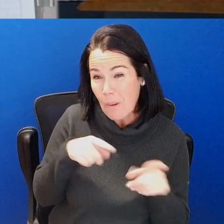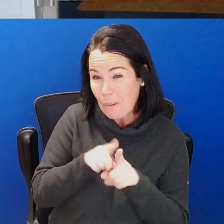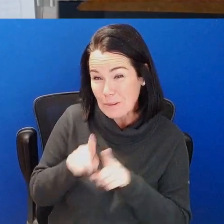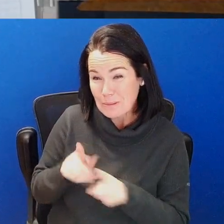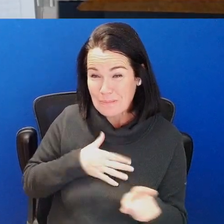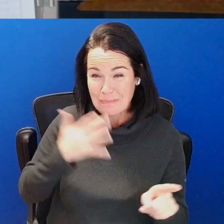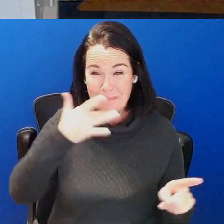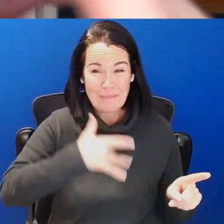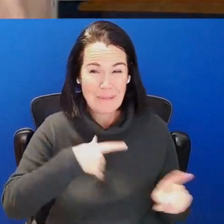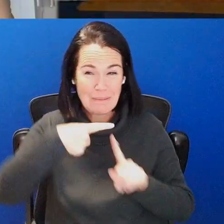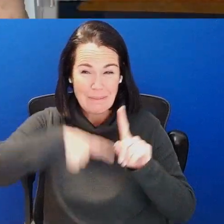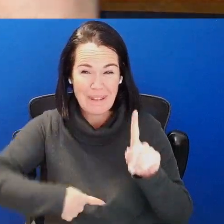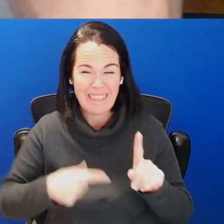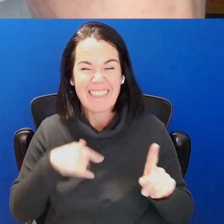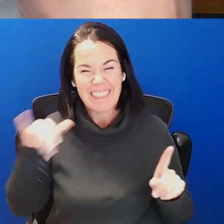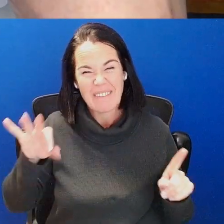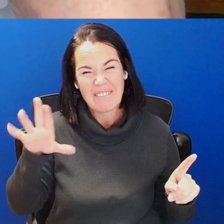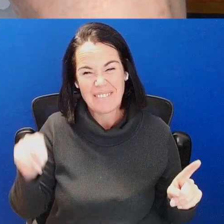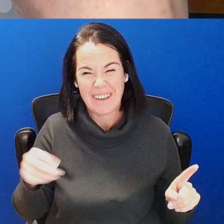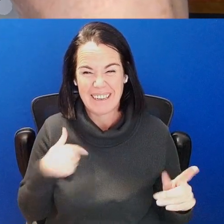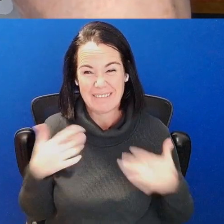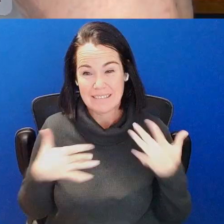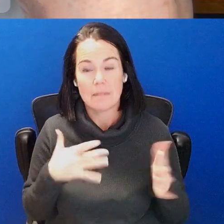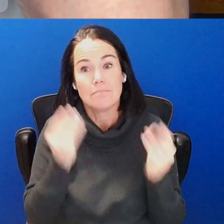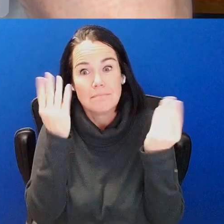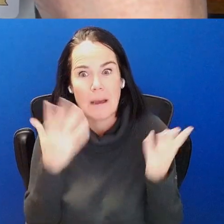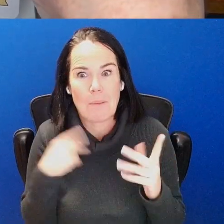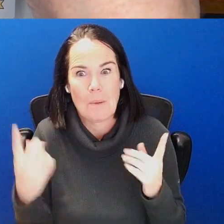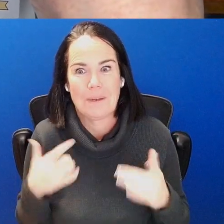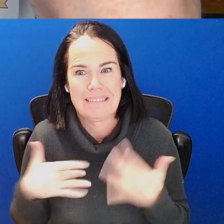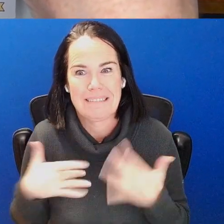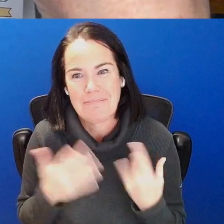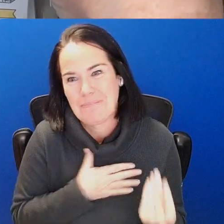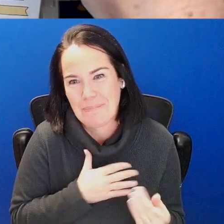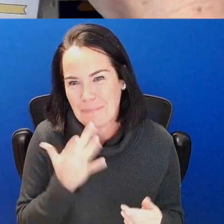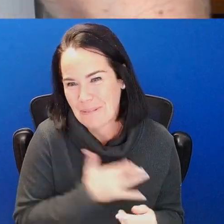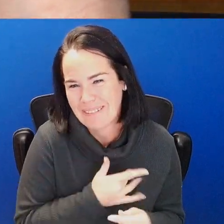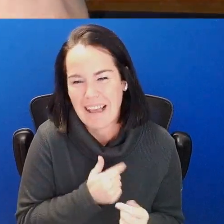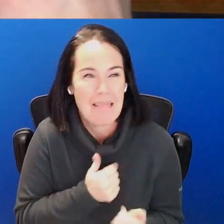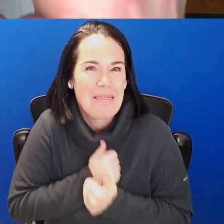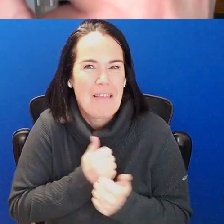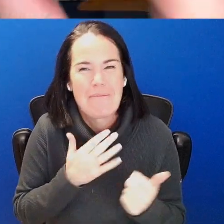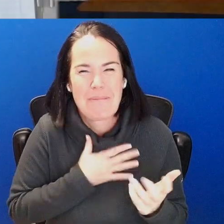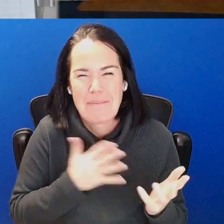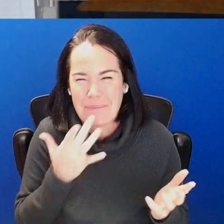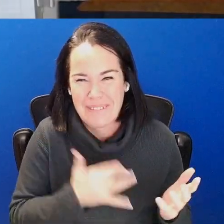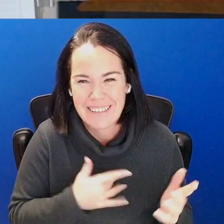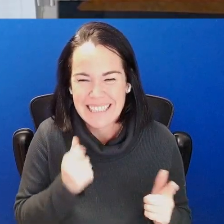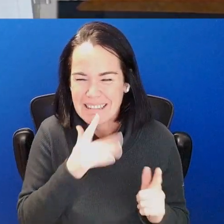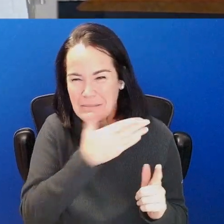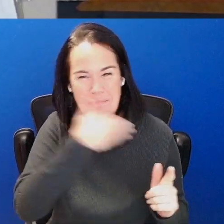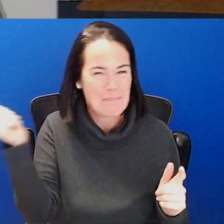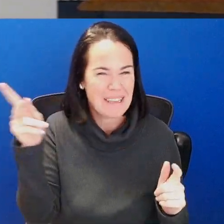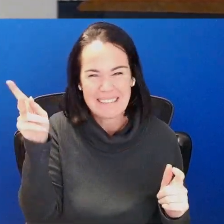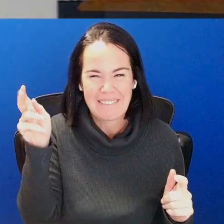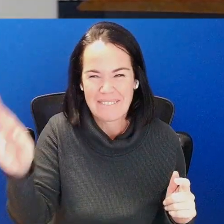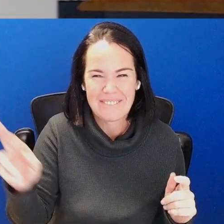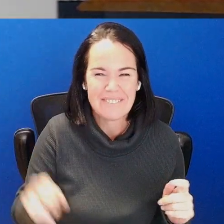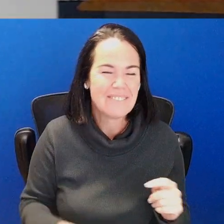is also my birthday month, which is kind of fun. I'm excited about it. I'm always excited about my birthday. I love my birthday. My birthday's like the best thing